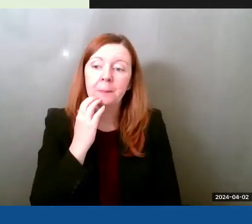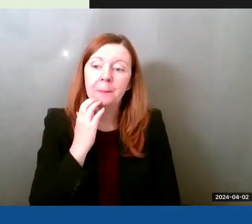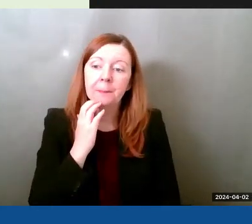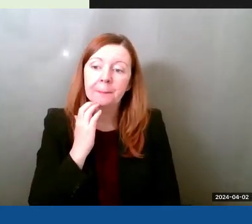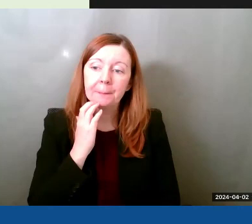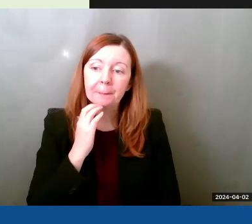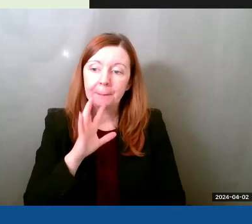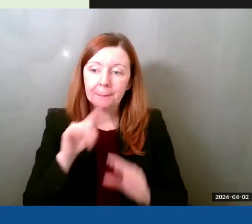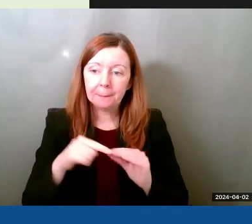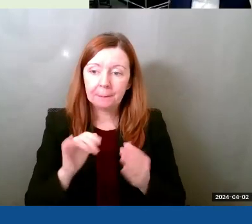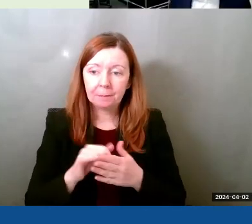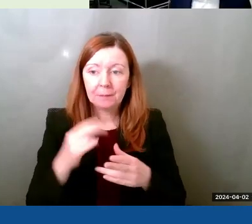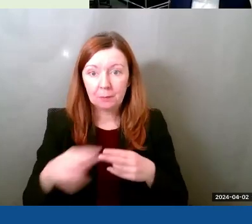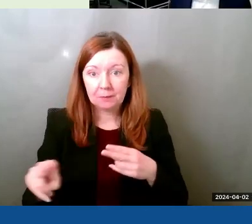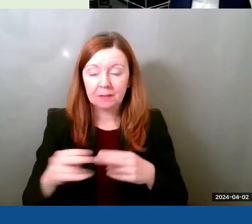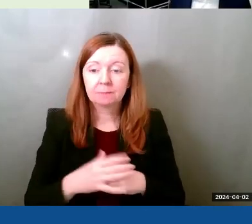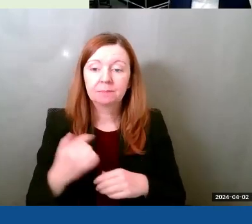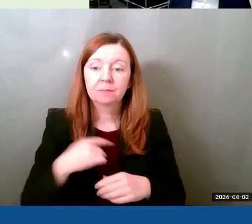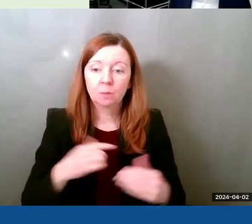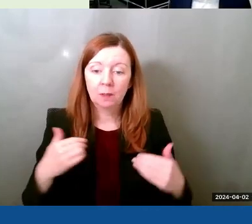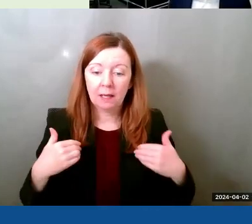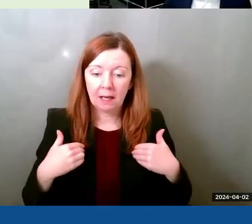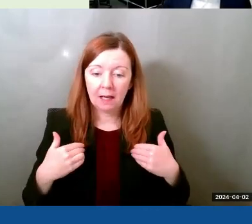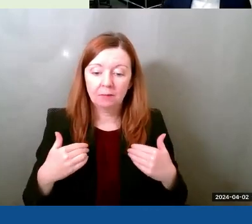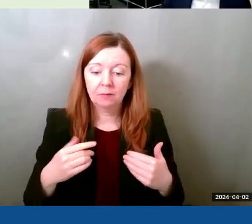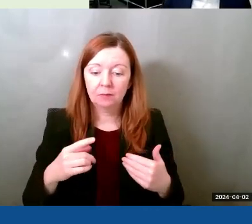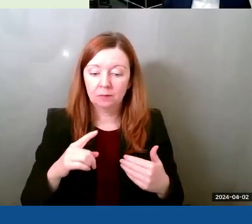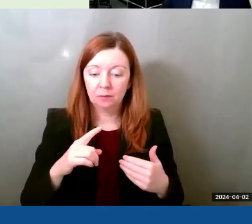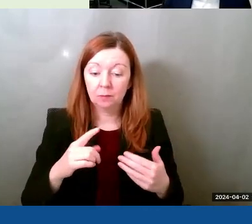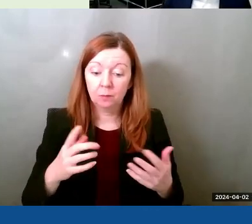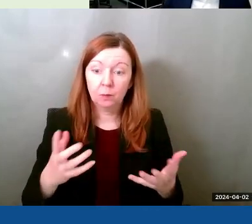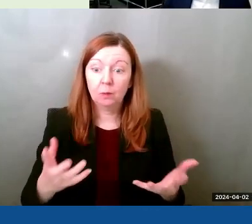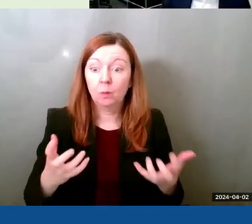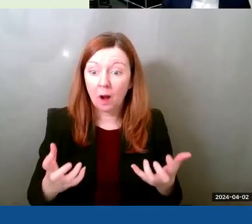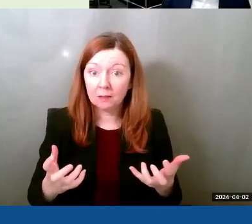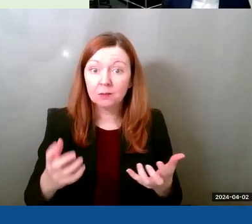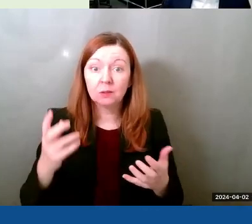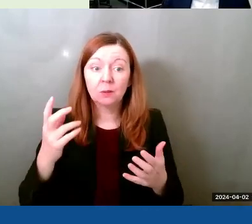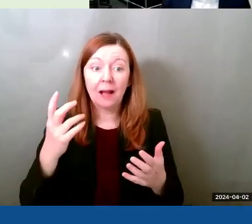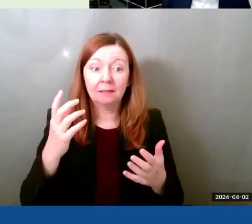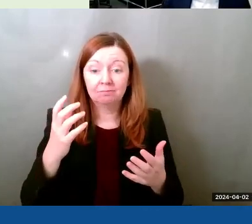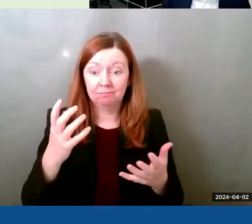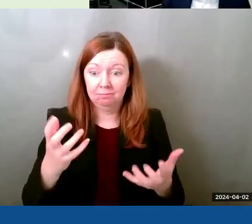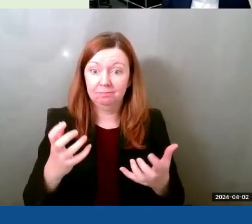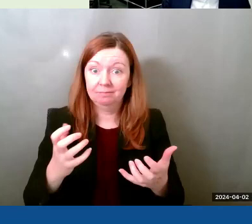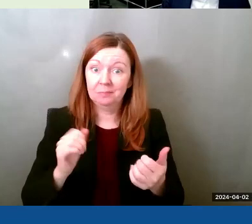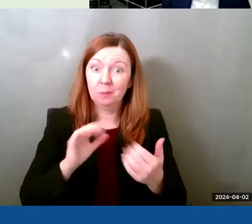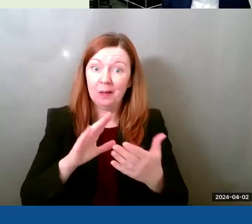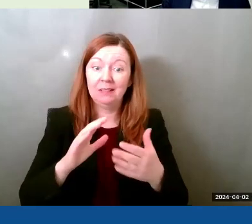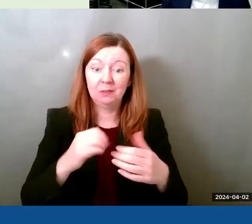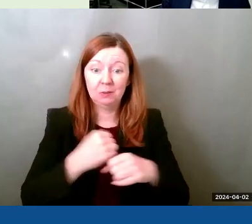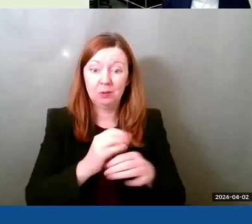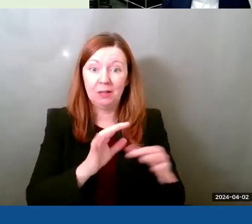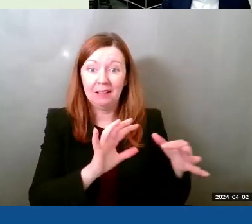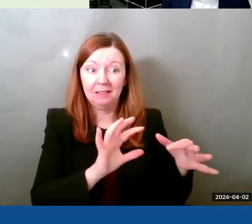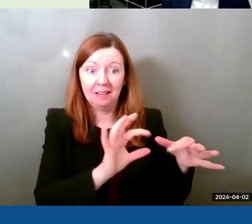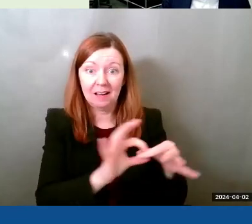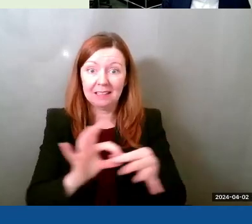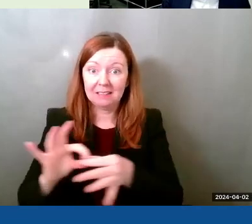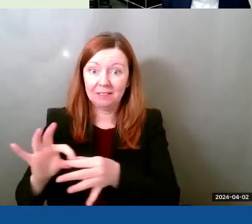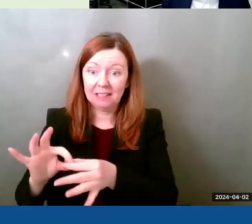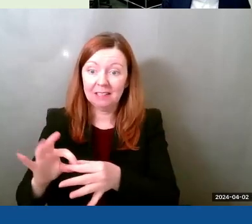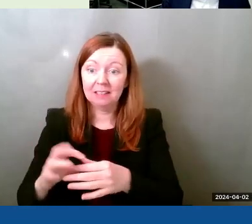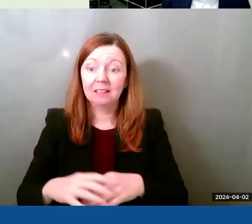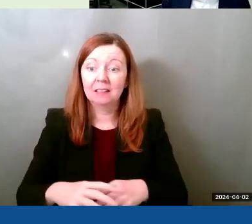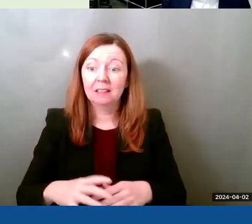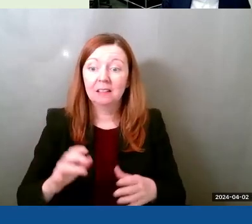to talk about that briefly, we have really wanted to and looked for ways to create connectivity, which